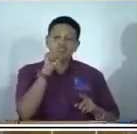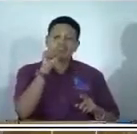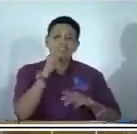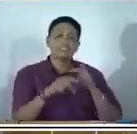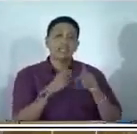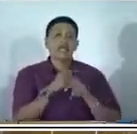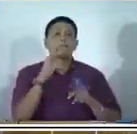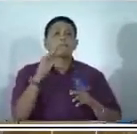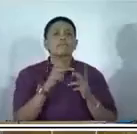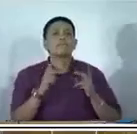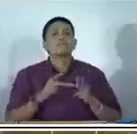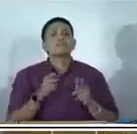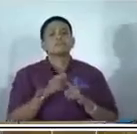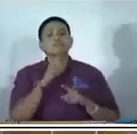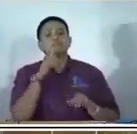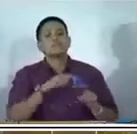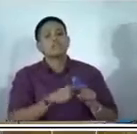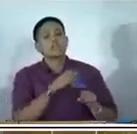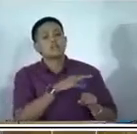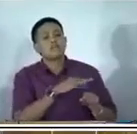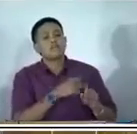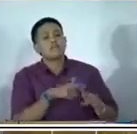has started to benefit from a